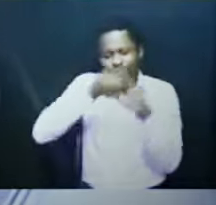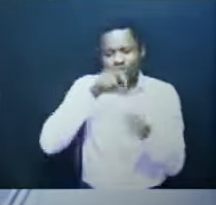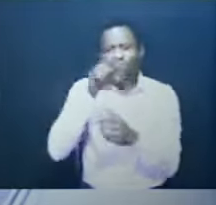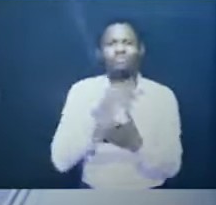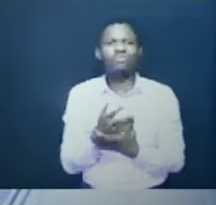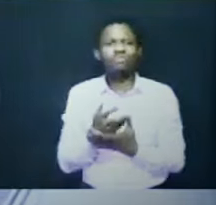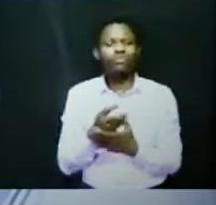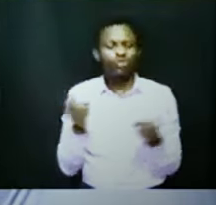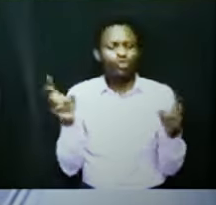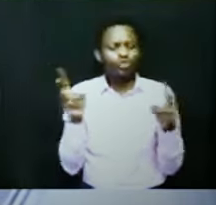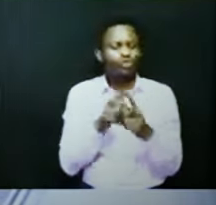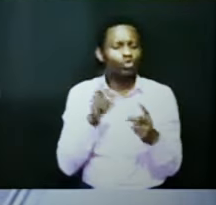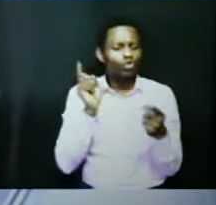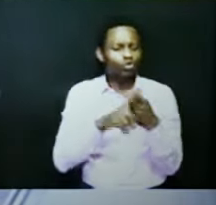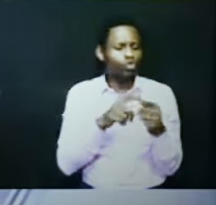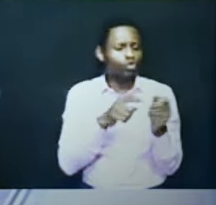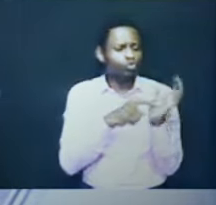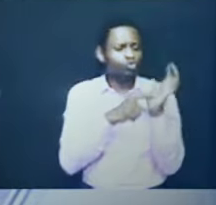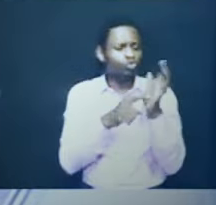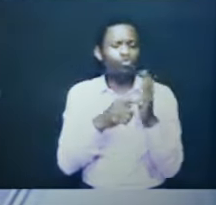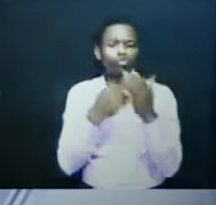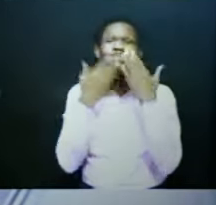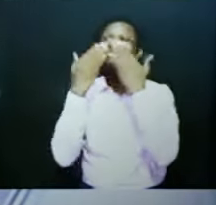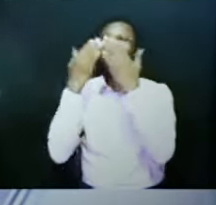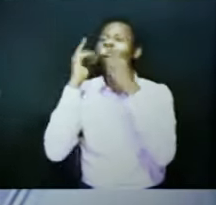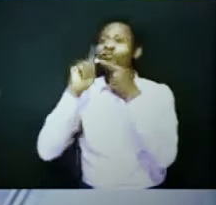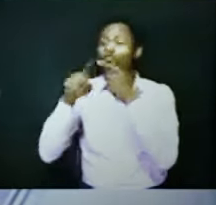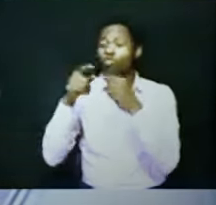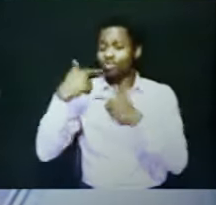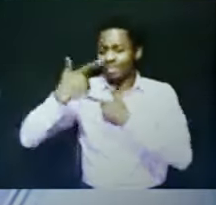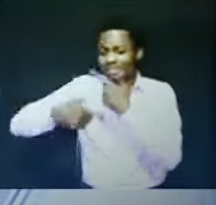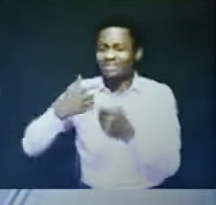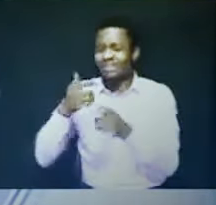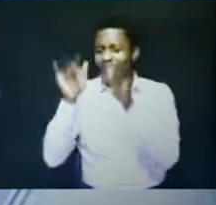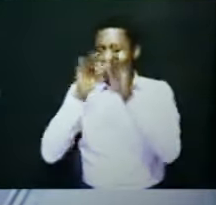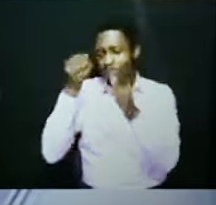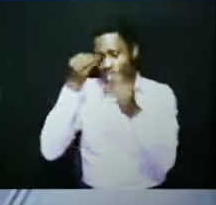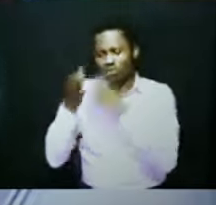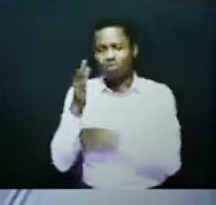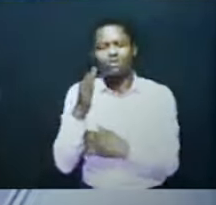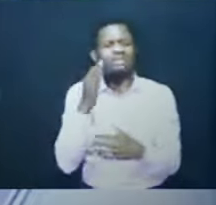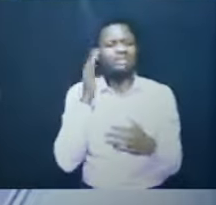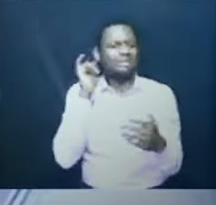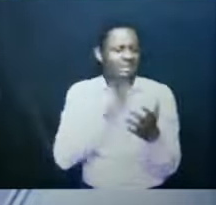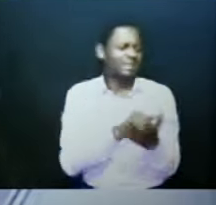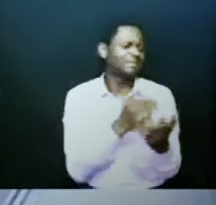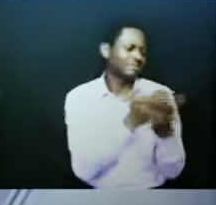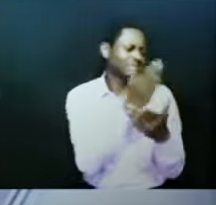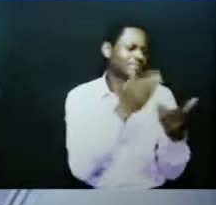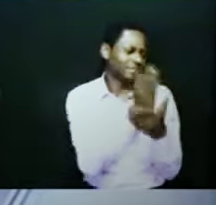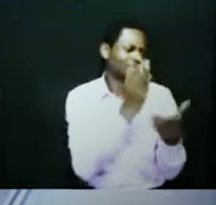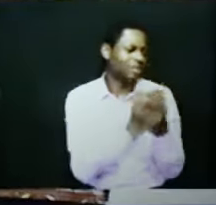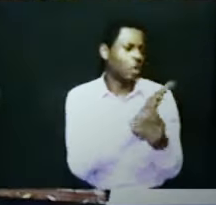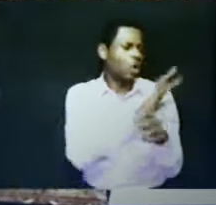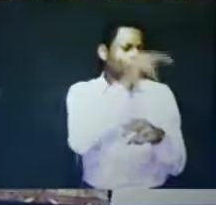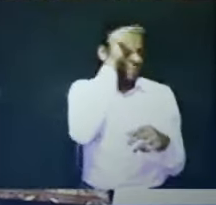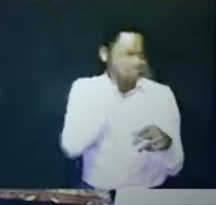show gratitude for the grace and mercies of God, it's a righteous requirement for all of us.